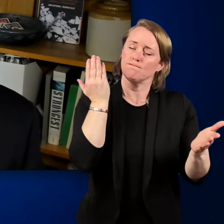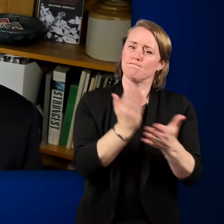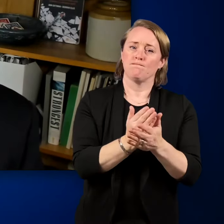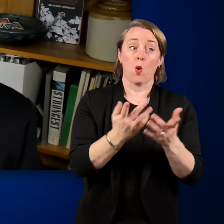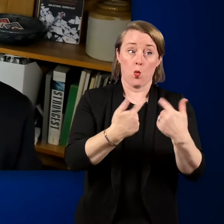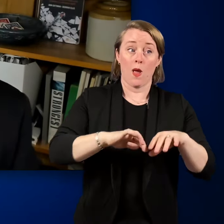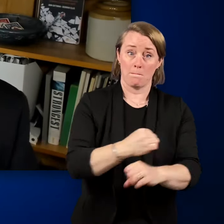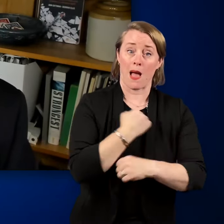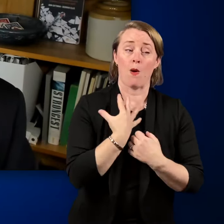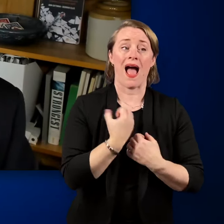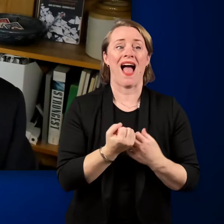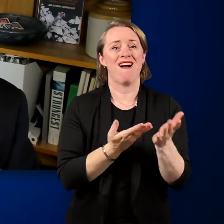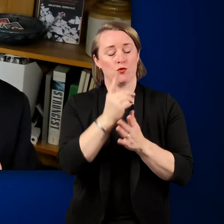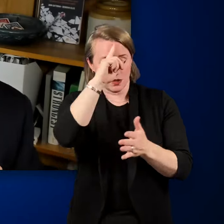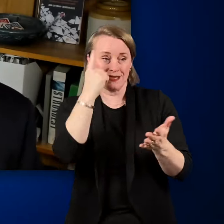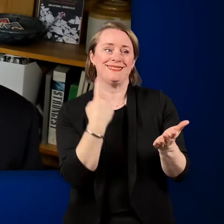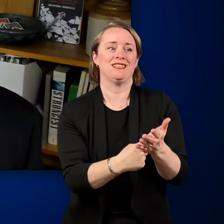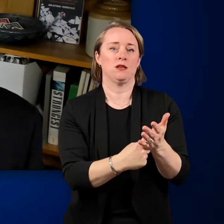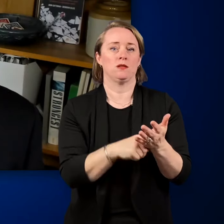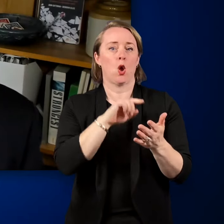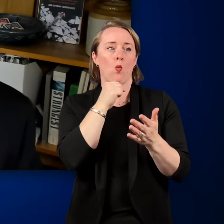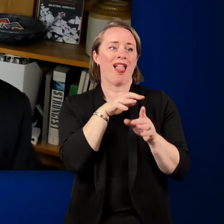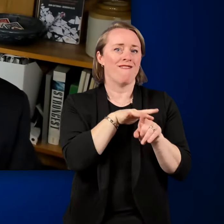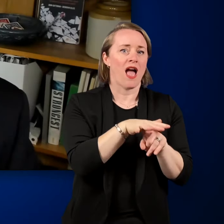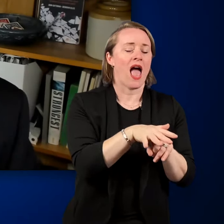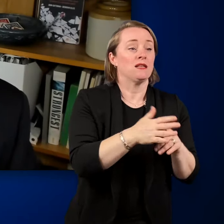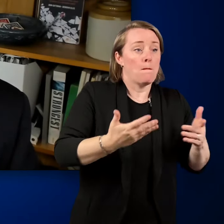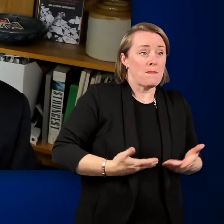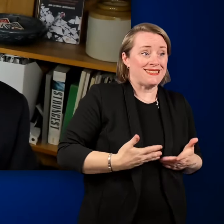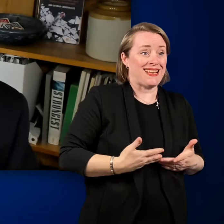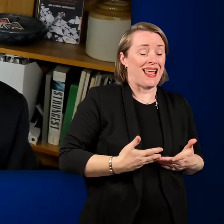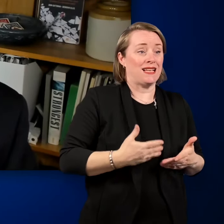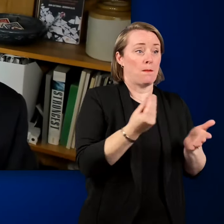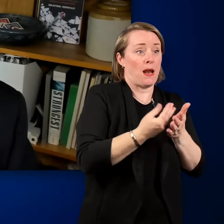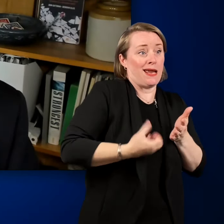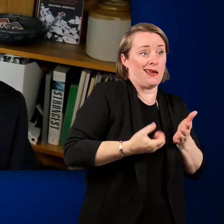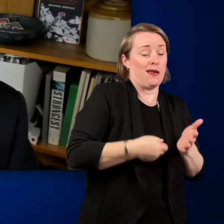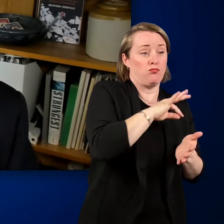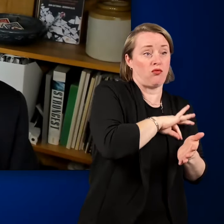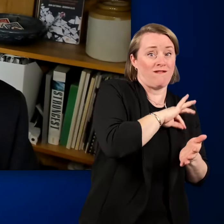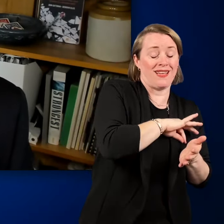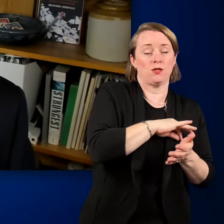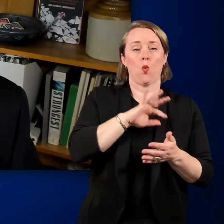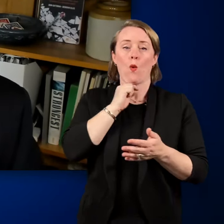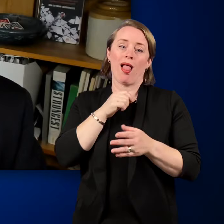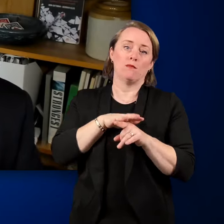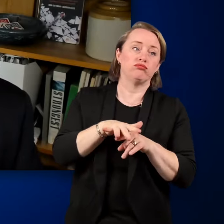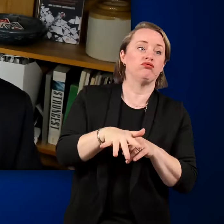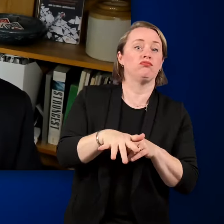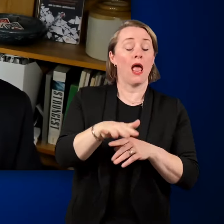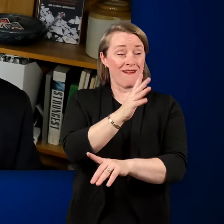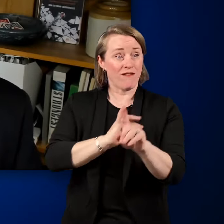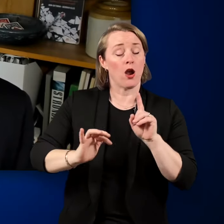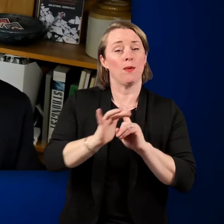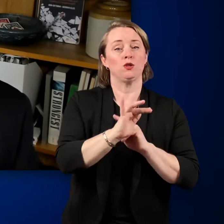on the profitability of companies, they'll impact on the environment, and also people and the society. Just one small